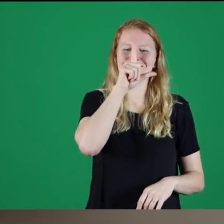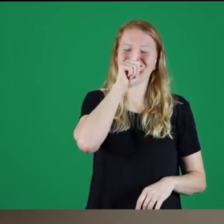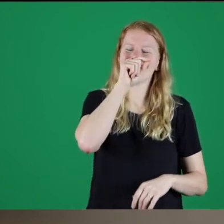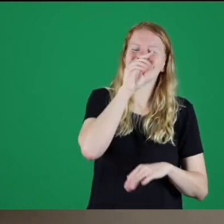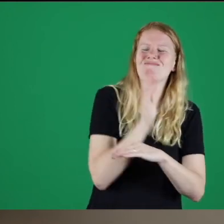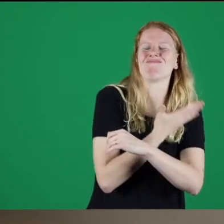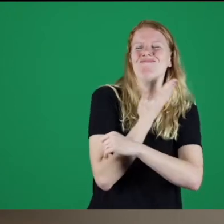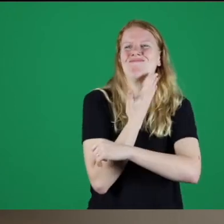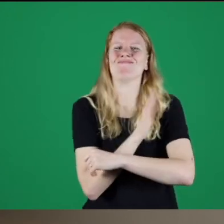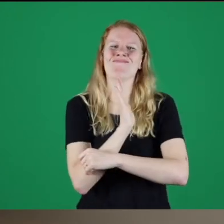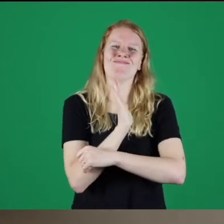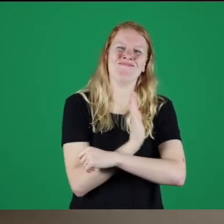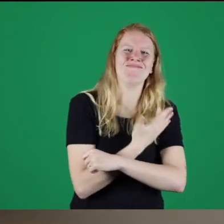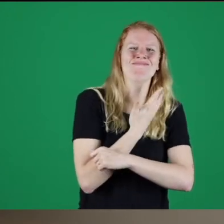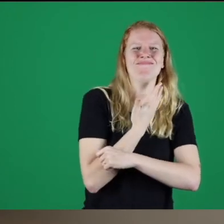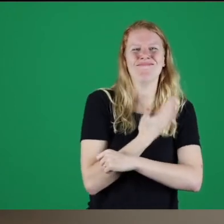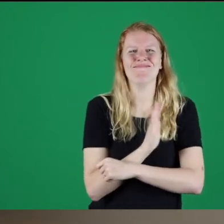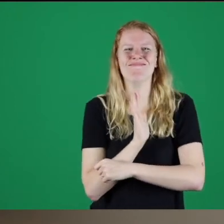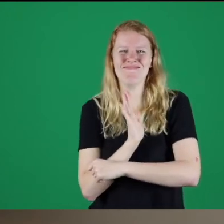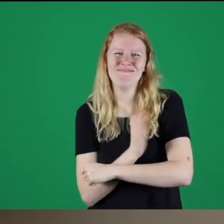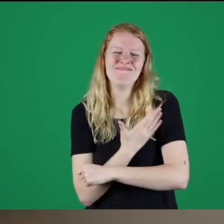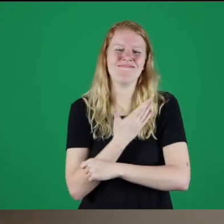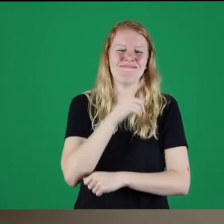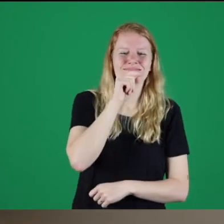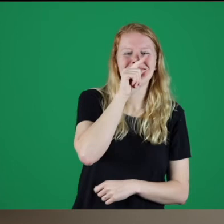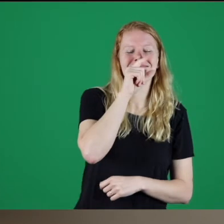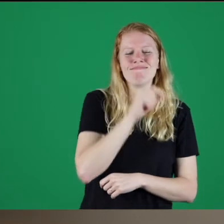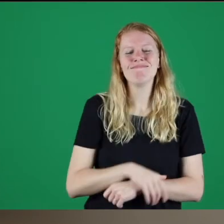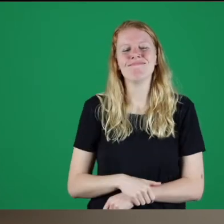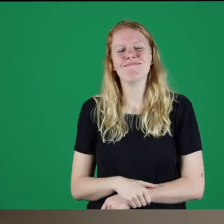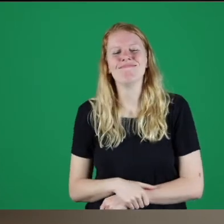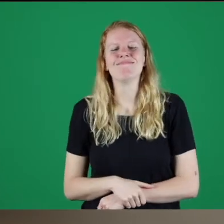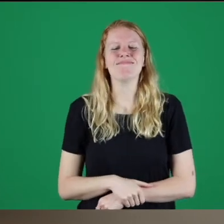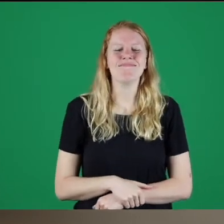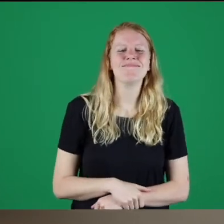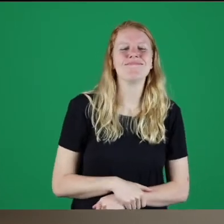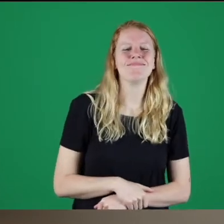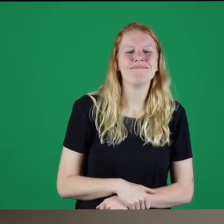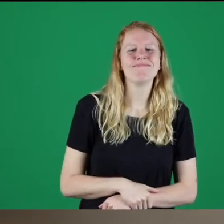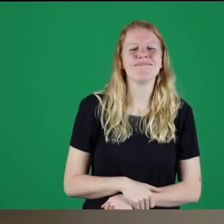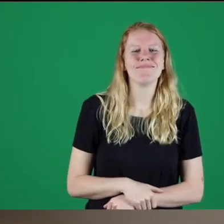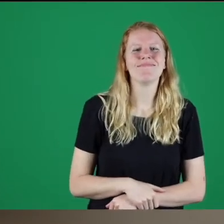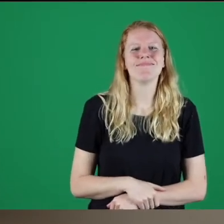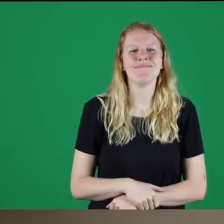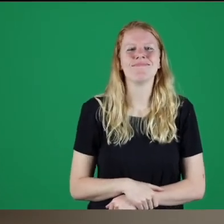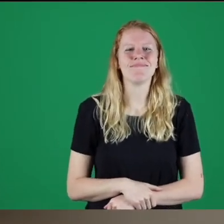Tige, tige, bala konen fin kagalamanjang. Kajugun go, bala konen fin kagalamanjang,